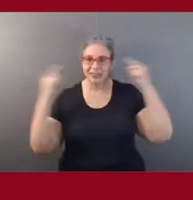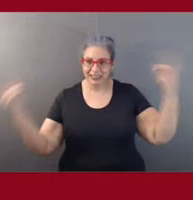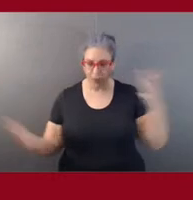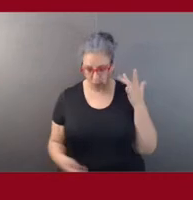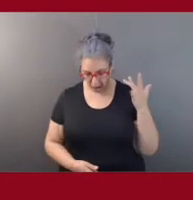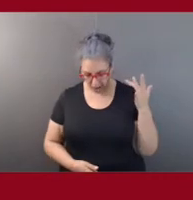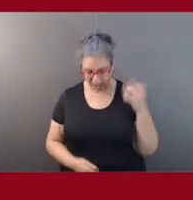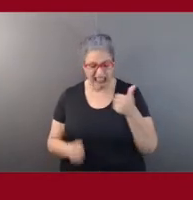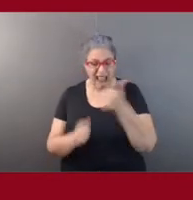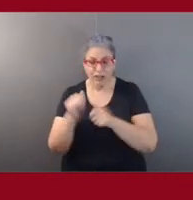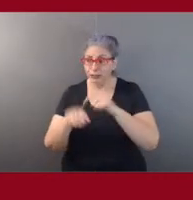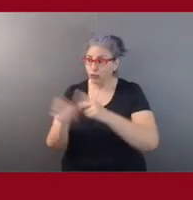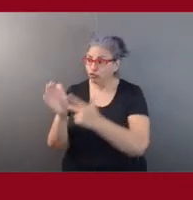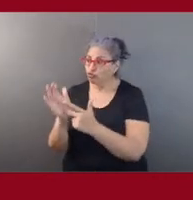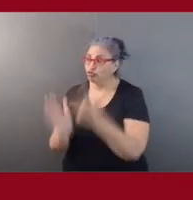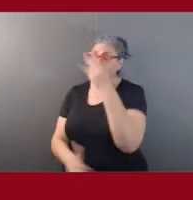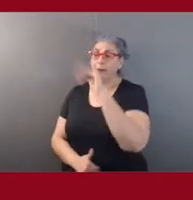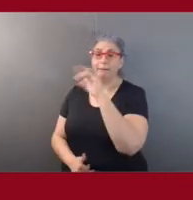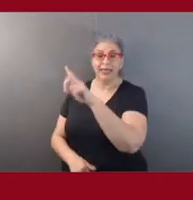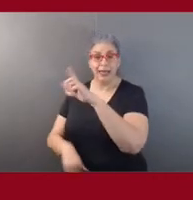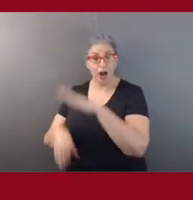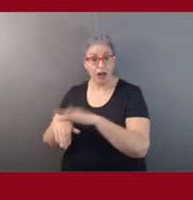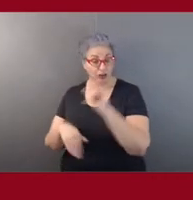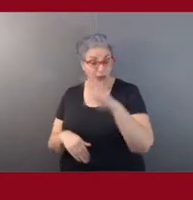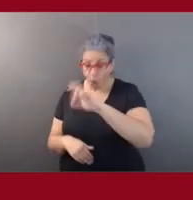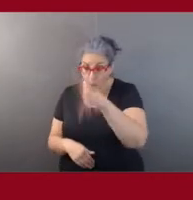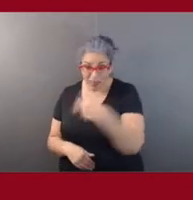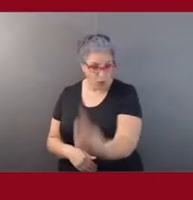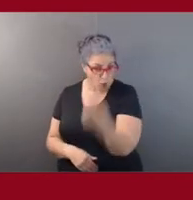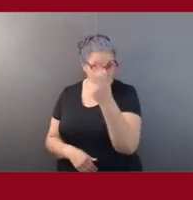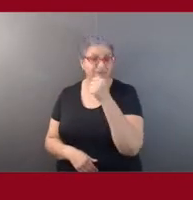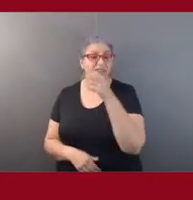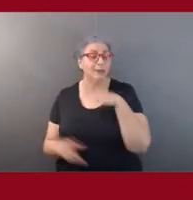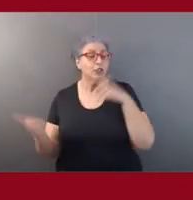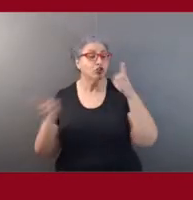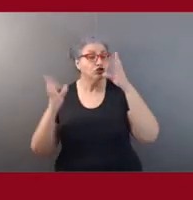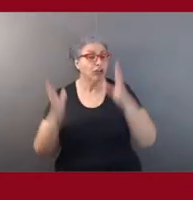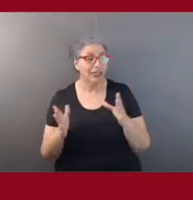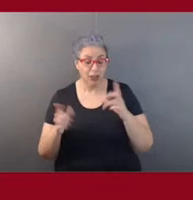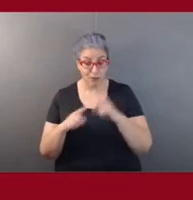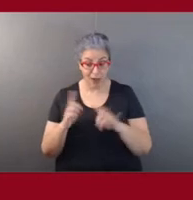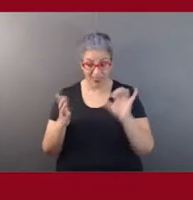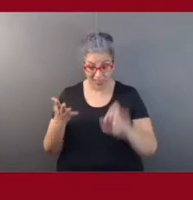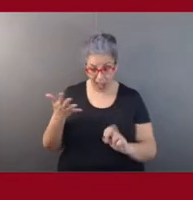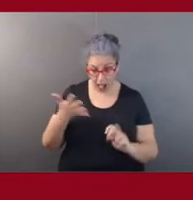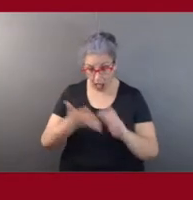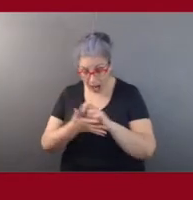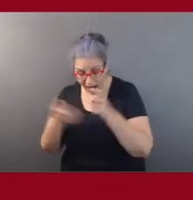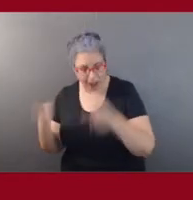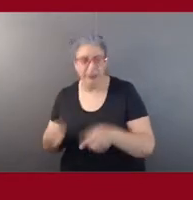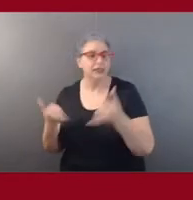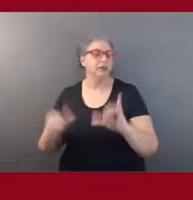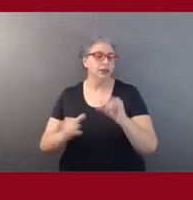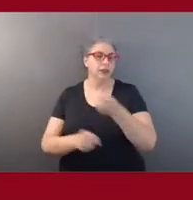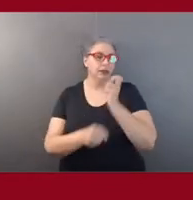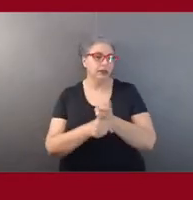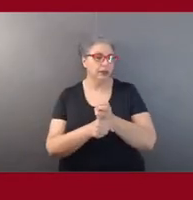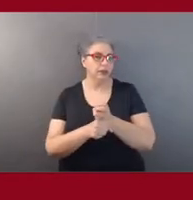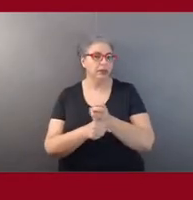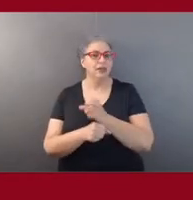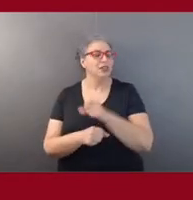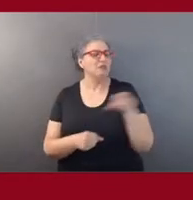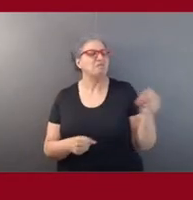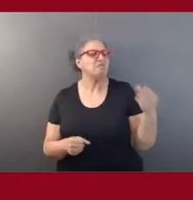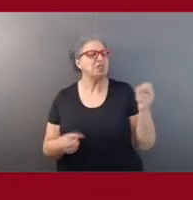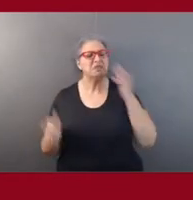would triple bid on a job, she was always the only female director. And even getting to that point was incredibly difficult. So she implemented a